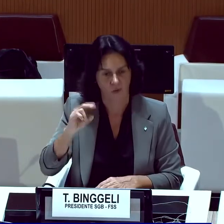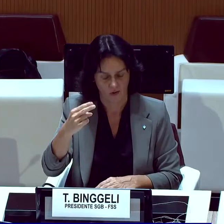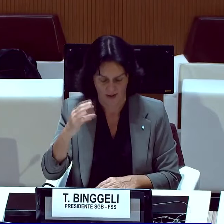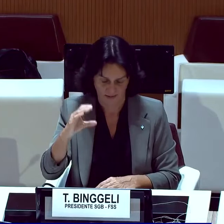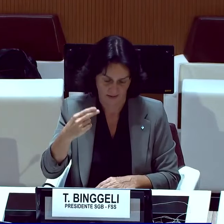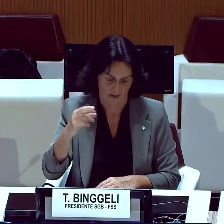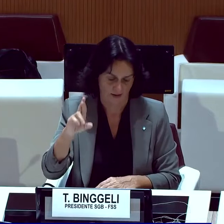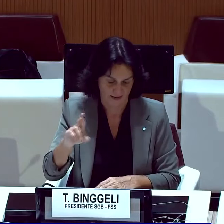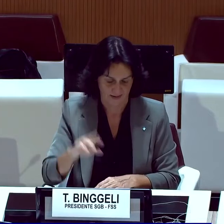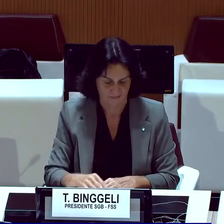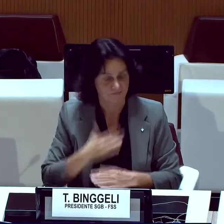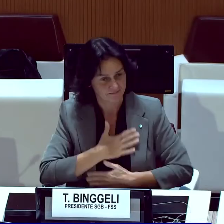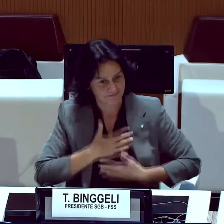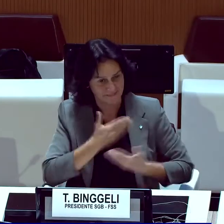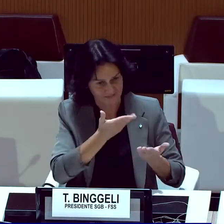Division.